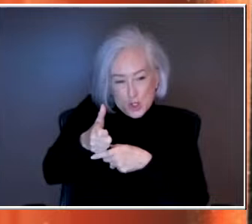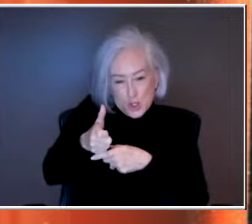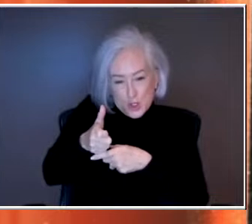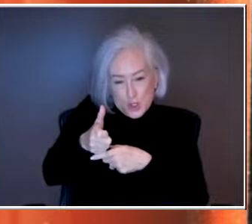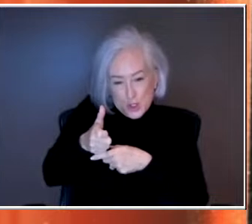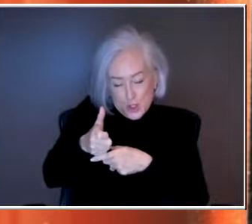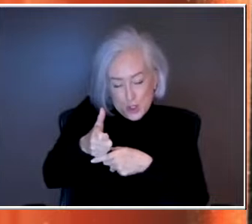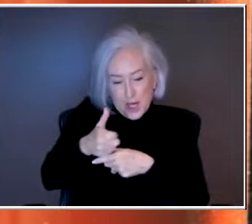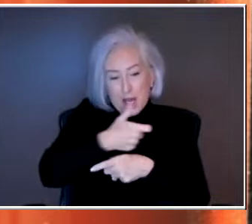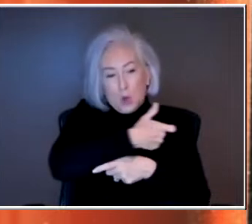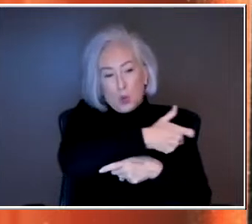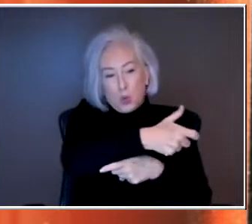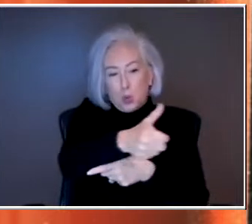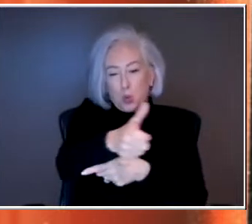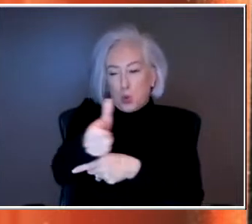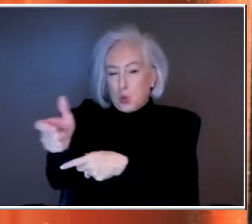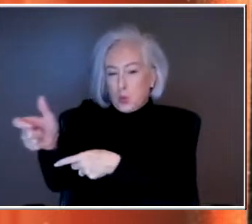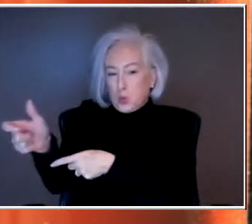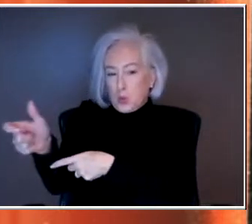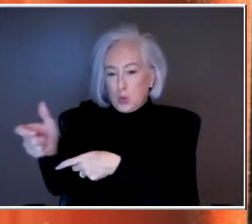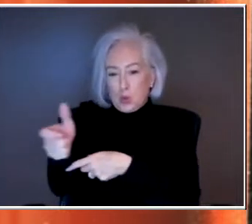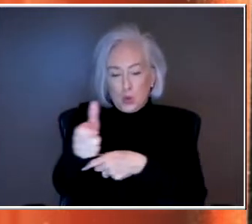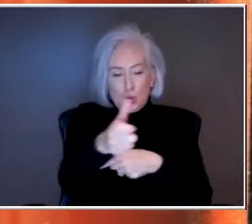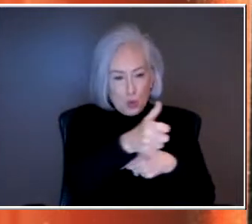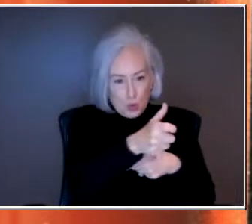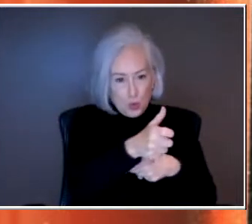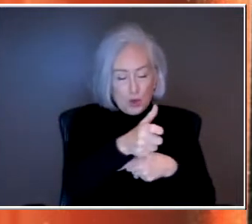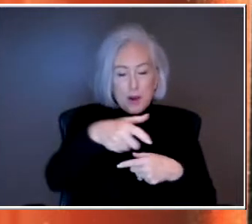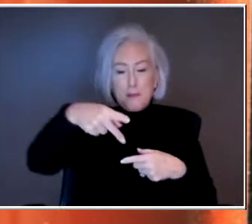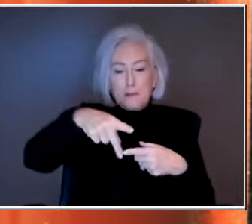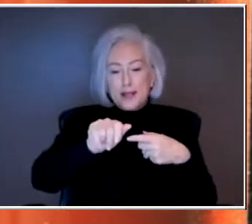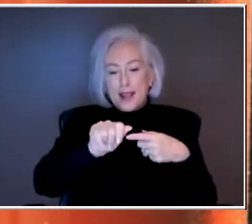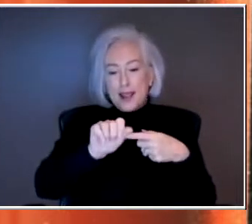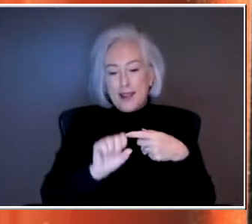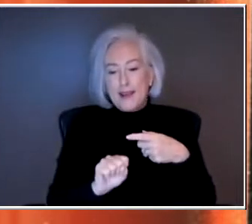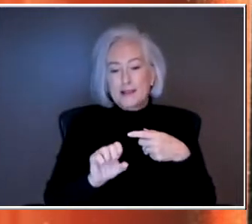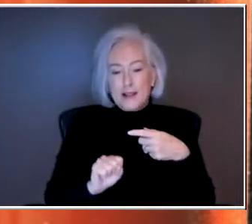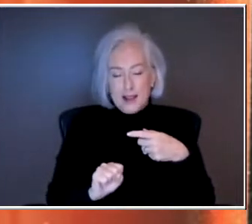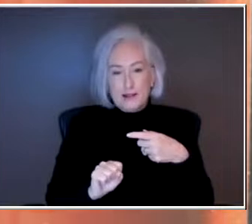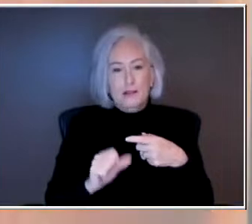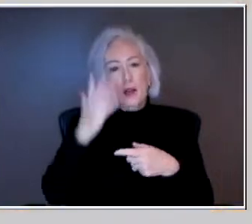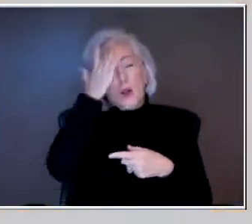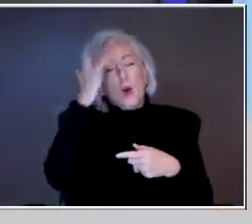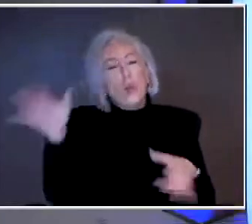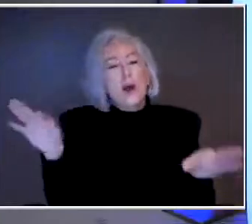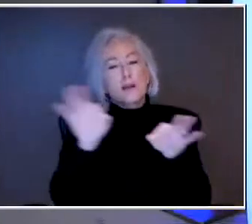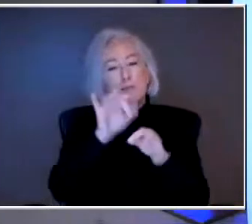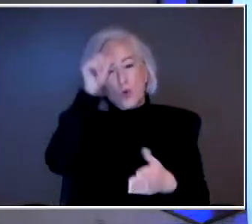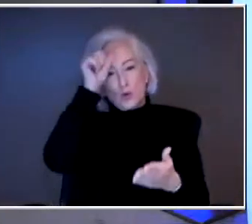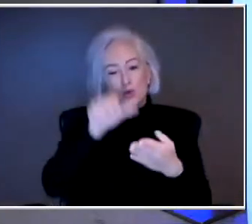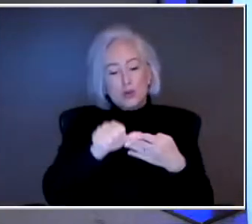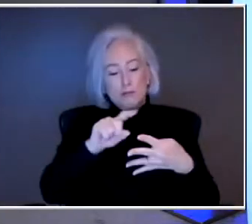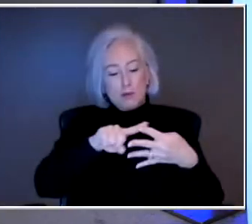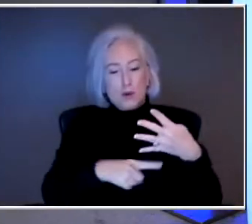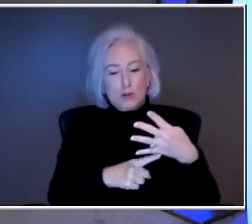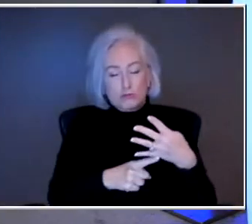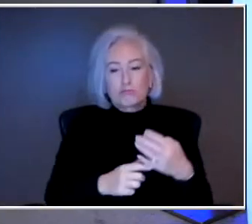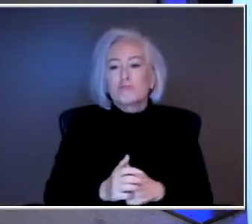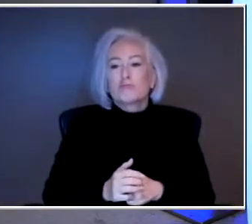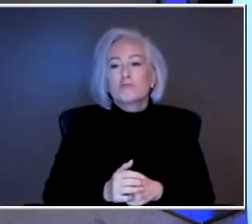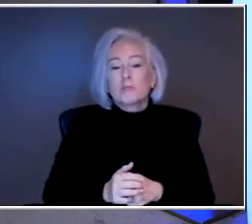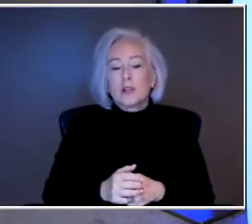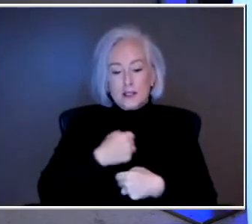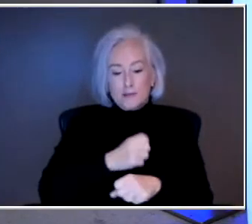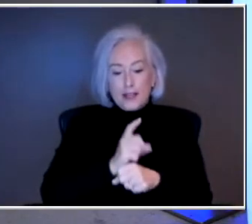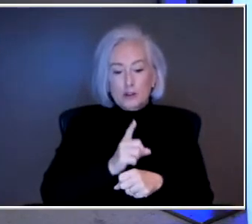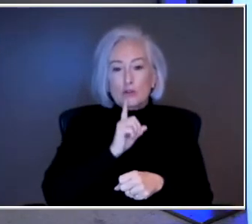sweep. And really remember that. Why is it so important to make sure that those fire extinguishers are ready to